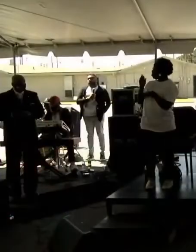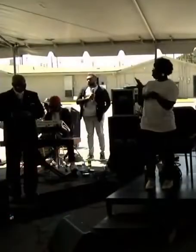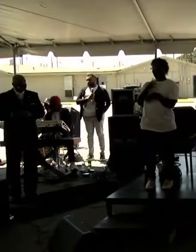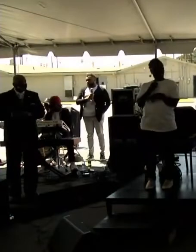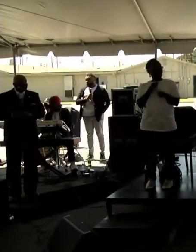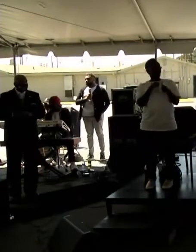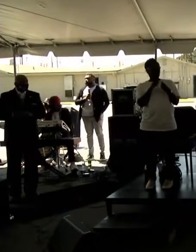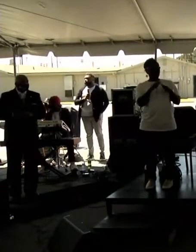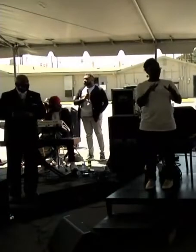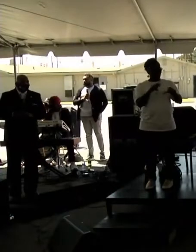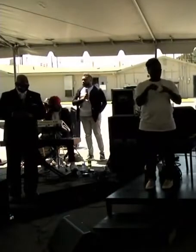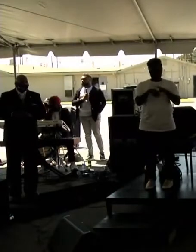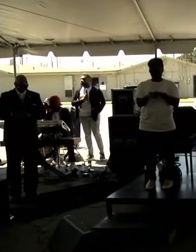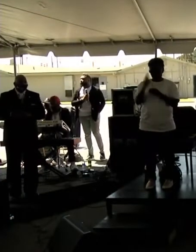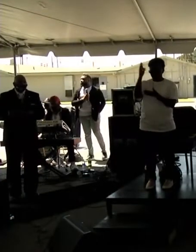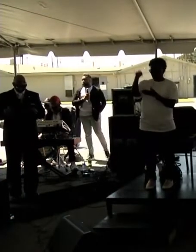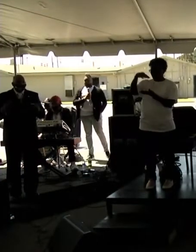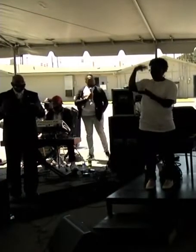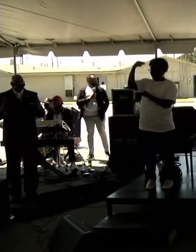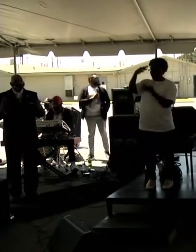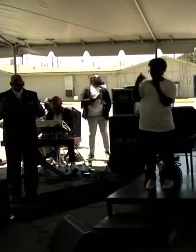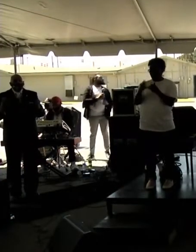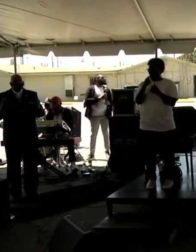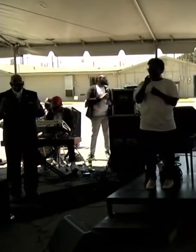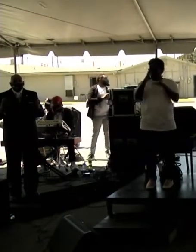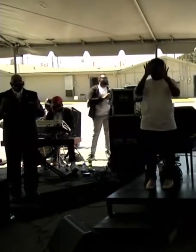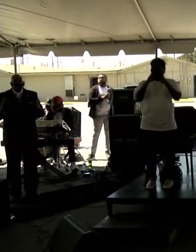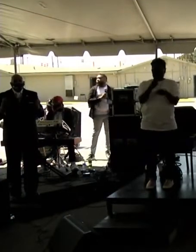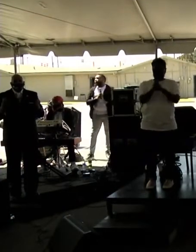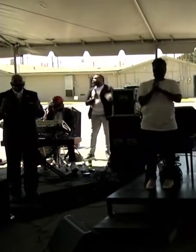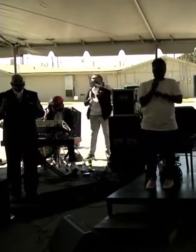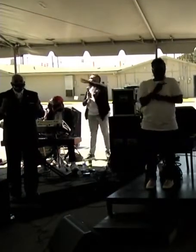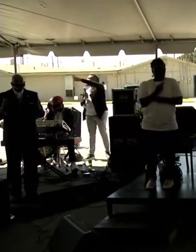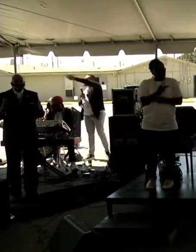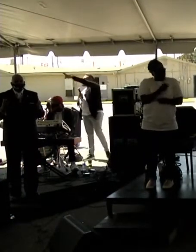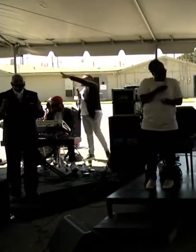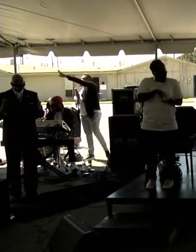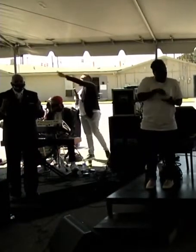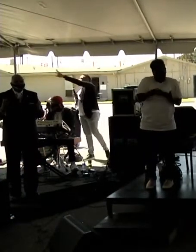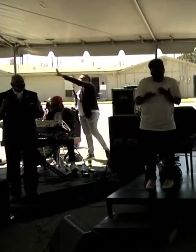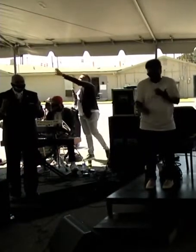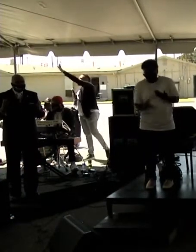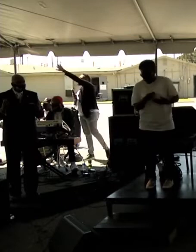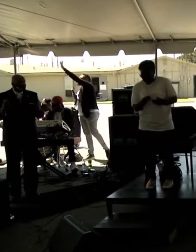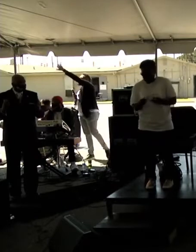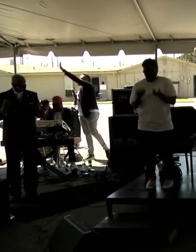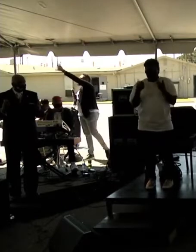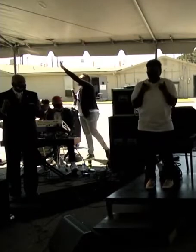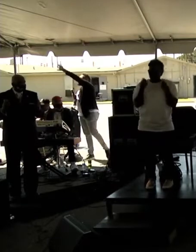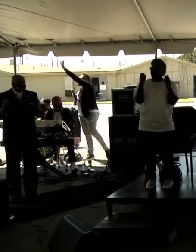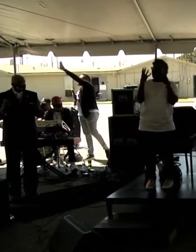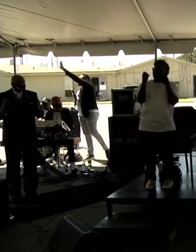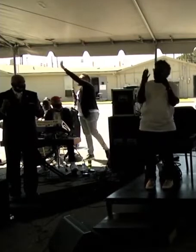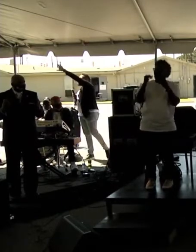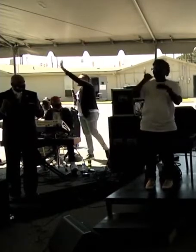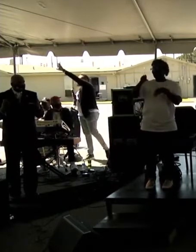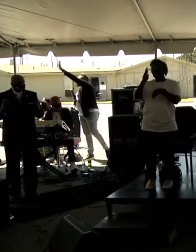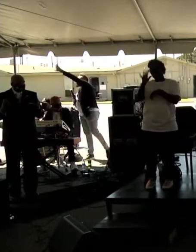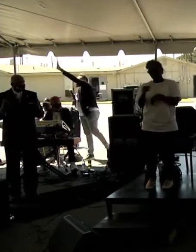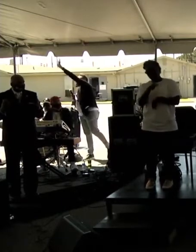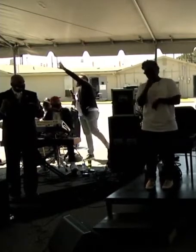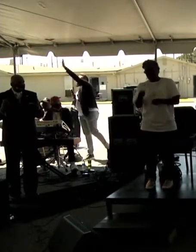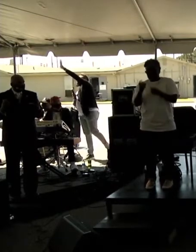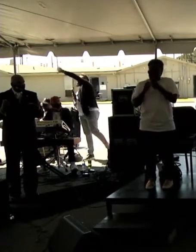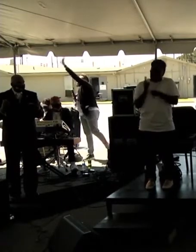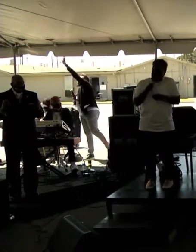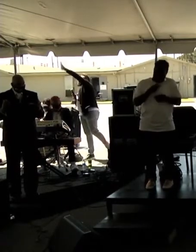in the resurrection. Now to him that is able to keep us from falling, present us false for his throne and glory with exceedingly great joy to our Father and God, be glory, dominion, majesty,